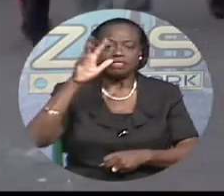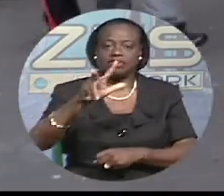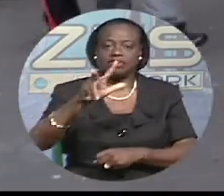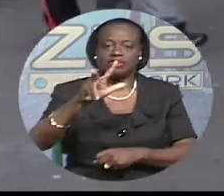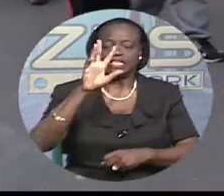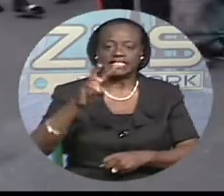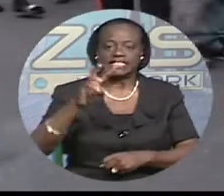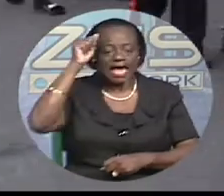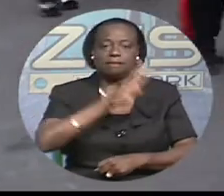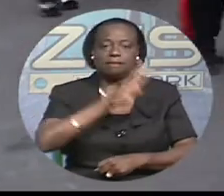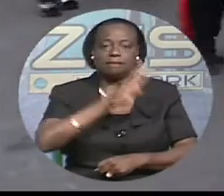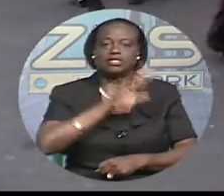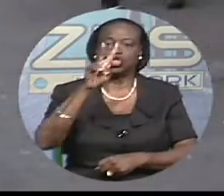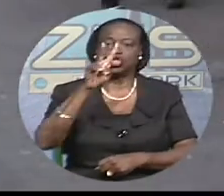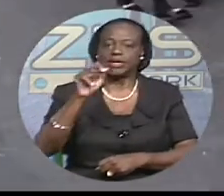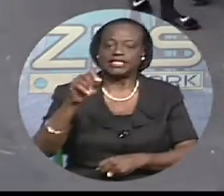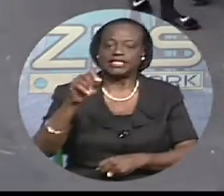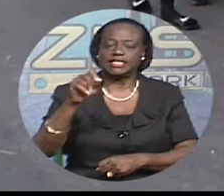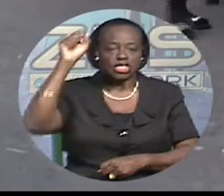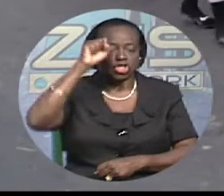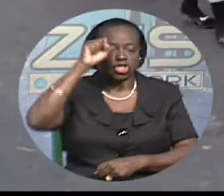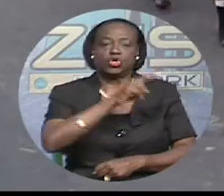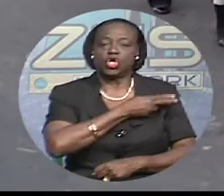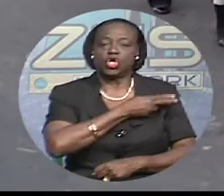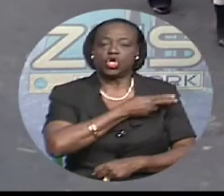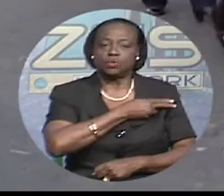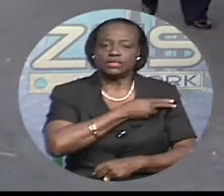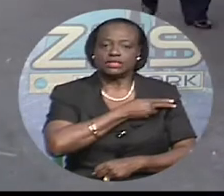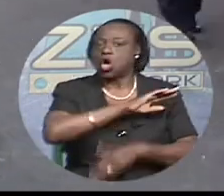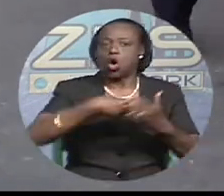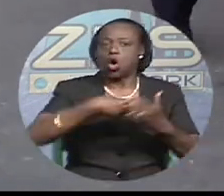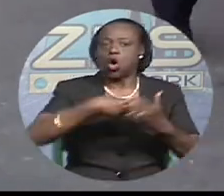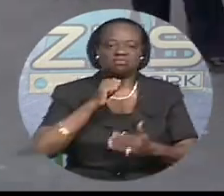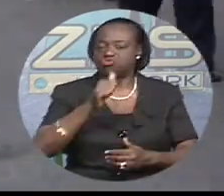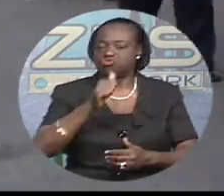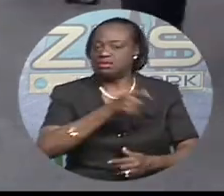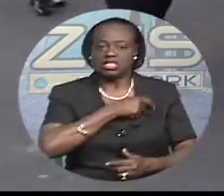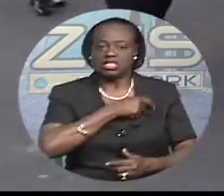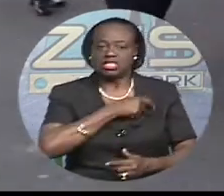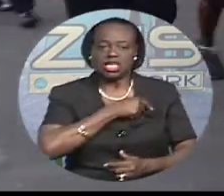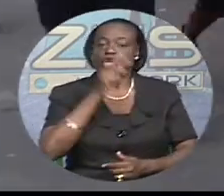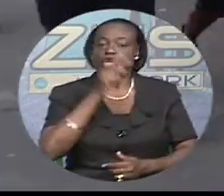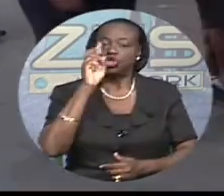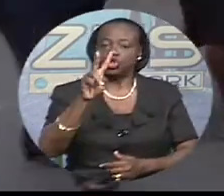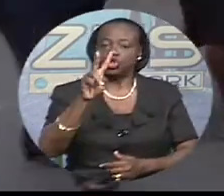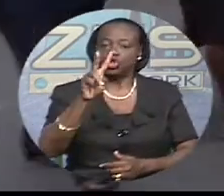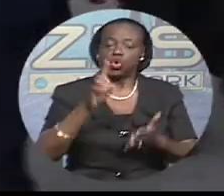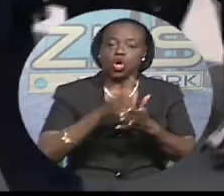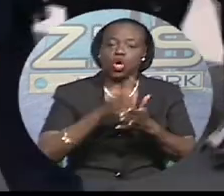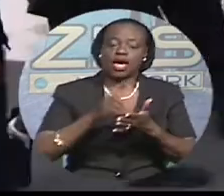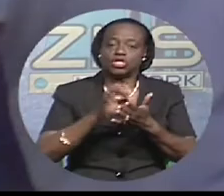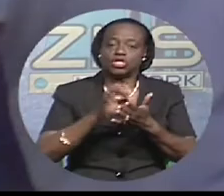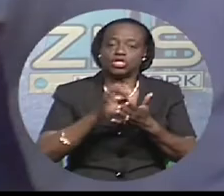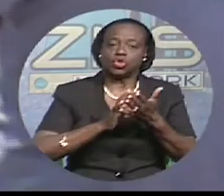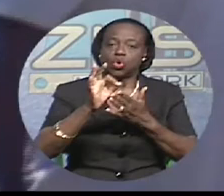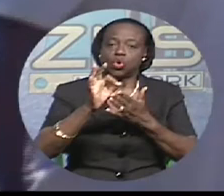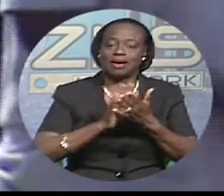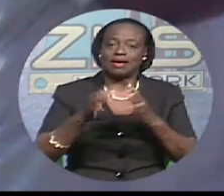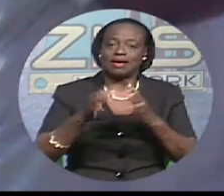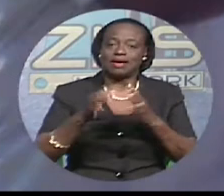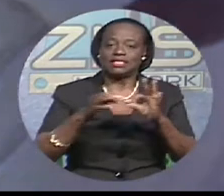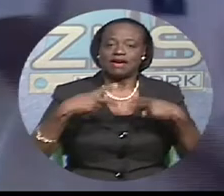Alan Barrows, and 20-year-old Sergio Humes. They all pleaded not guilty to two counts of possession of an unlicensed firearm, two counts